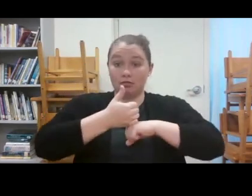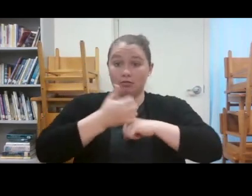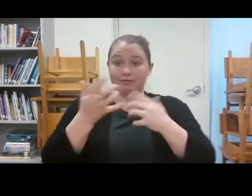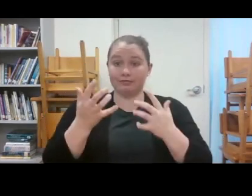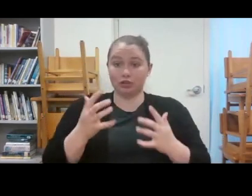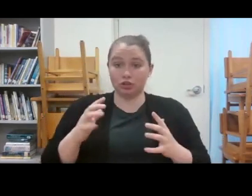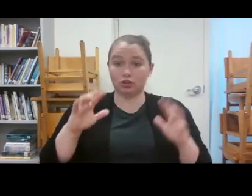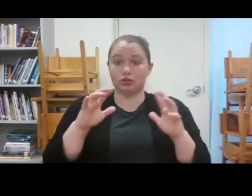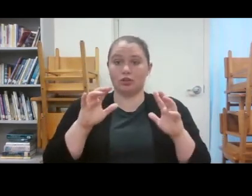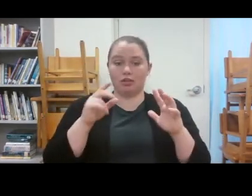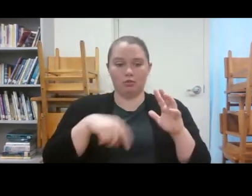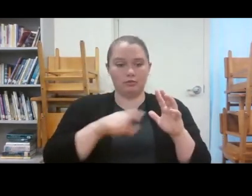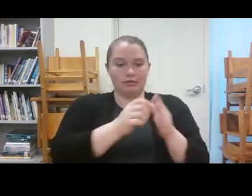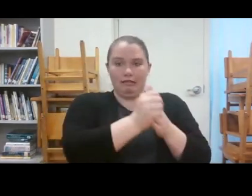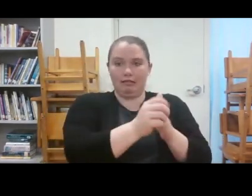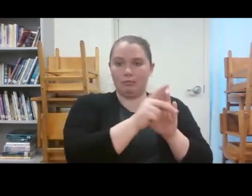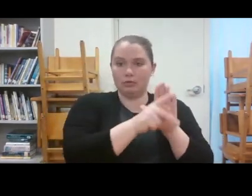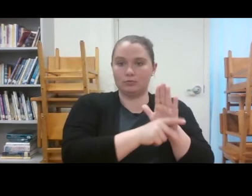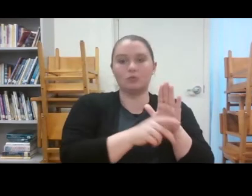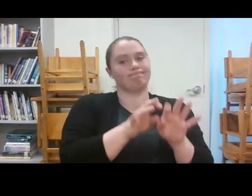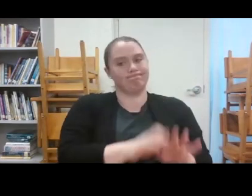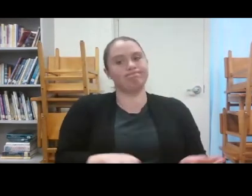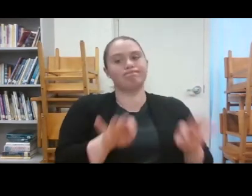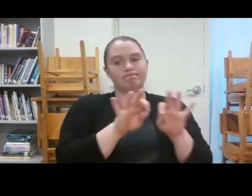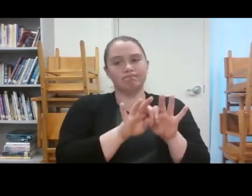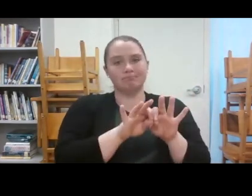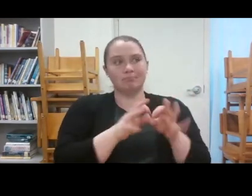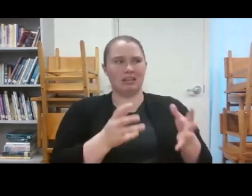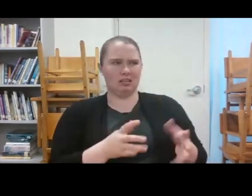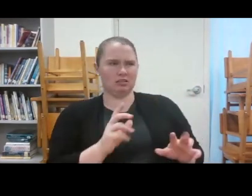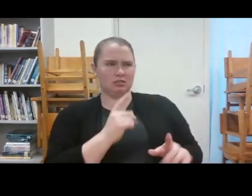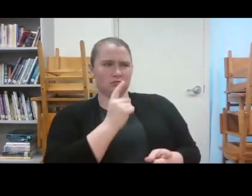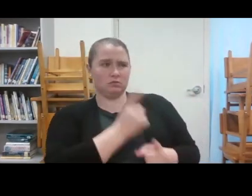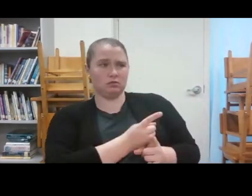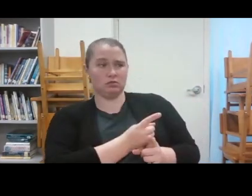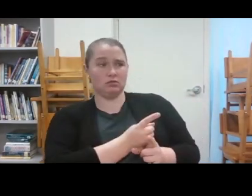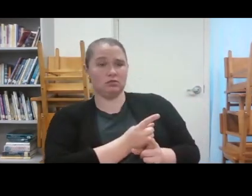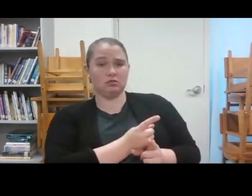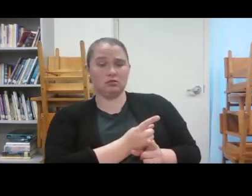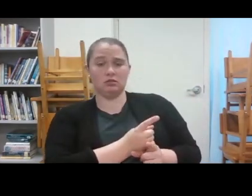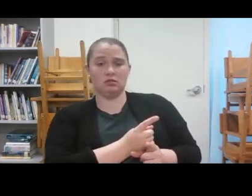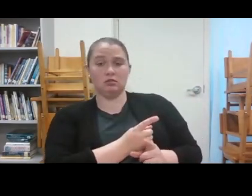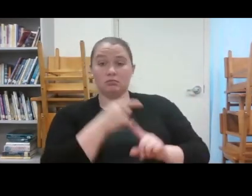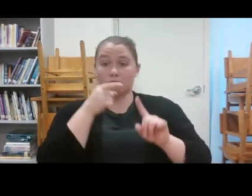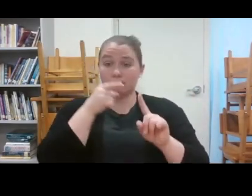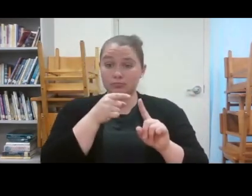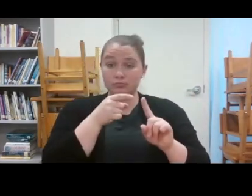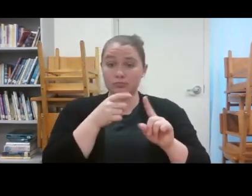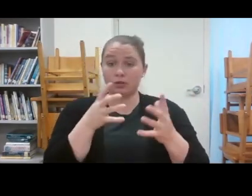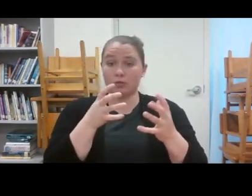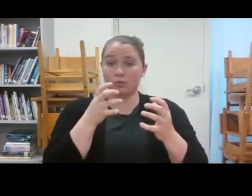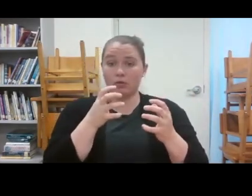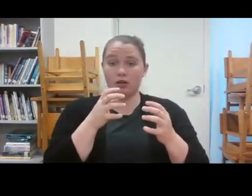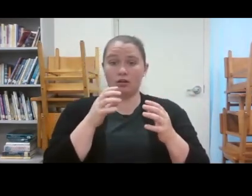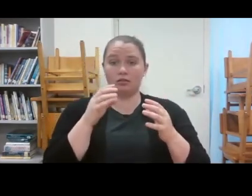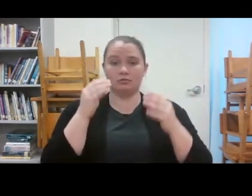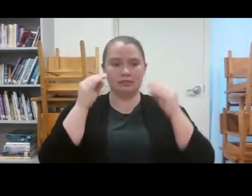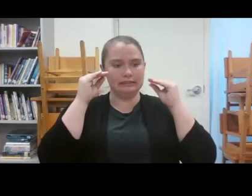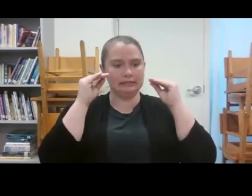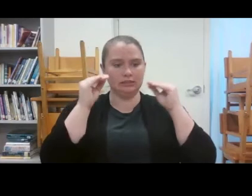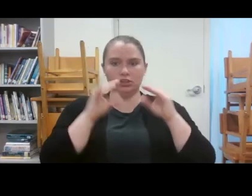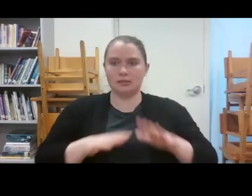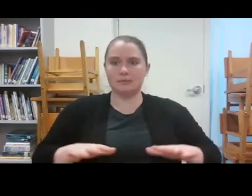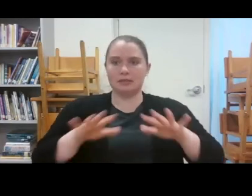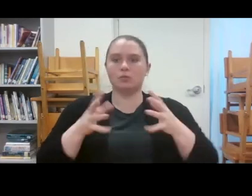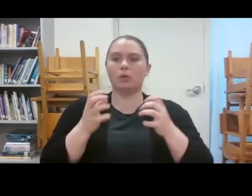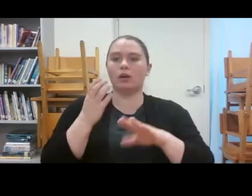really important. And that's it, right? We're trying to improve the quality of our instructional spaces for our